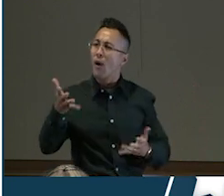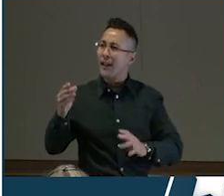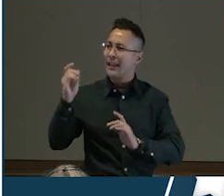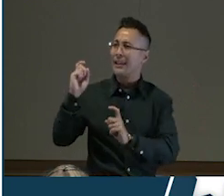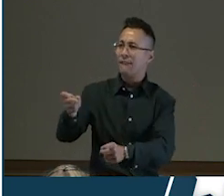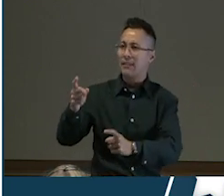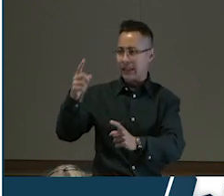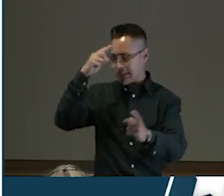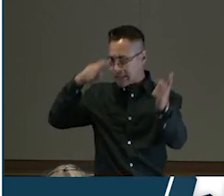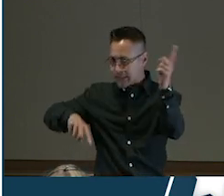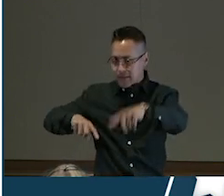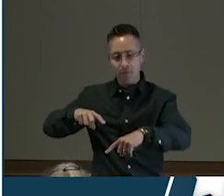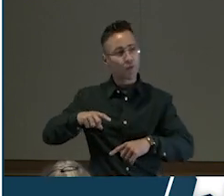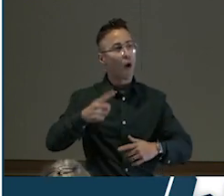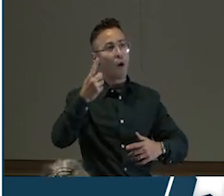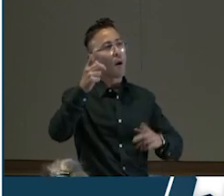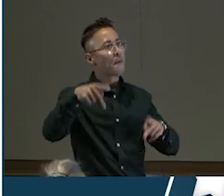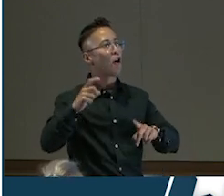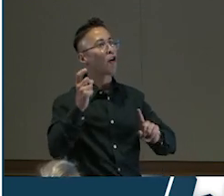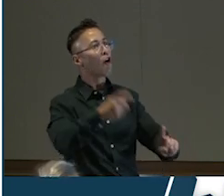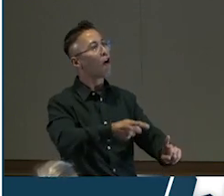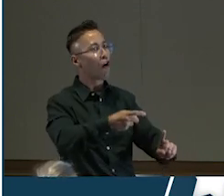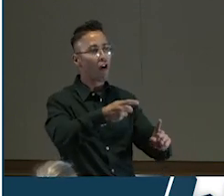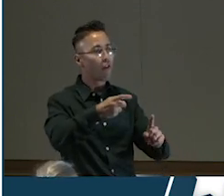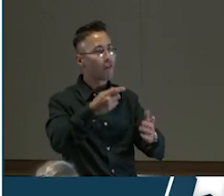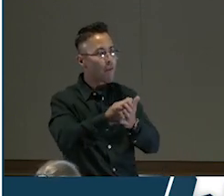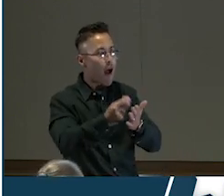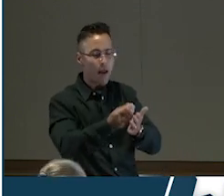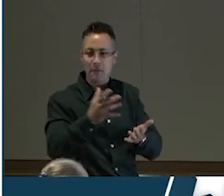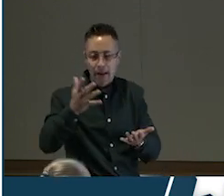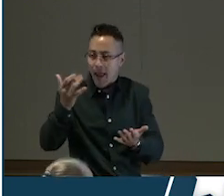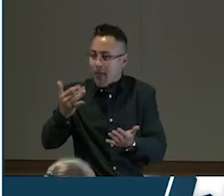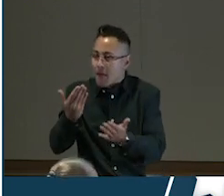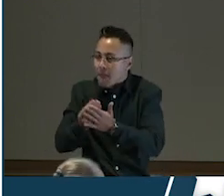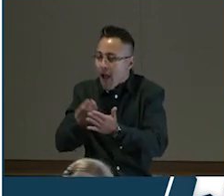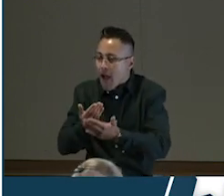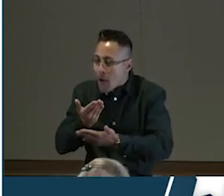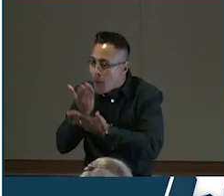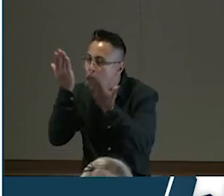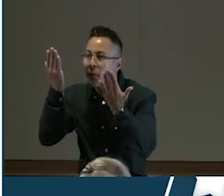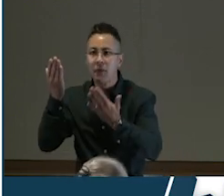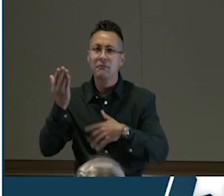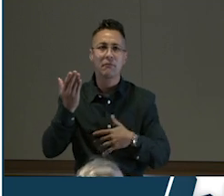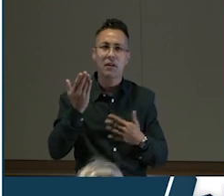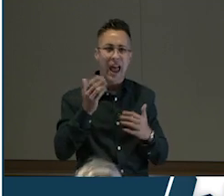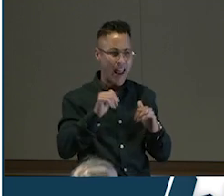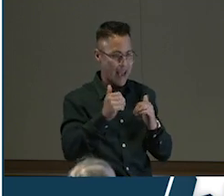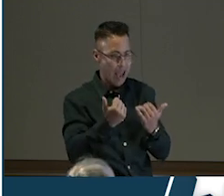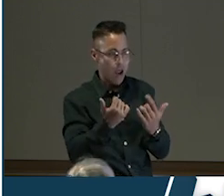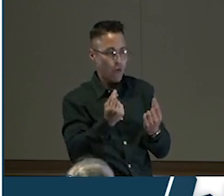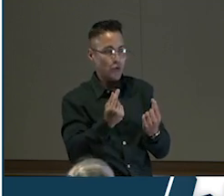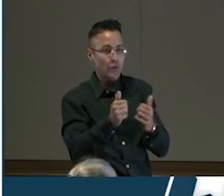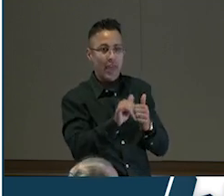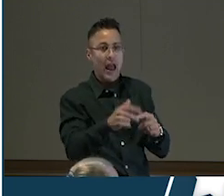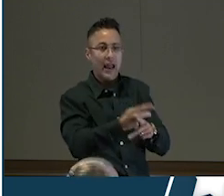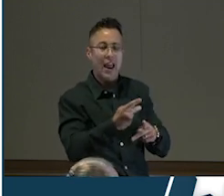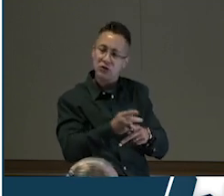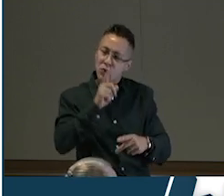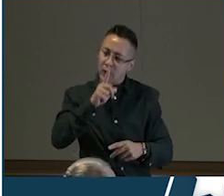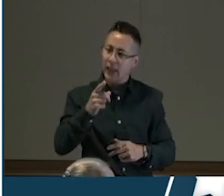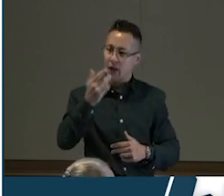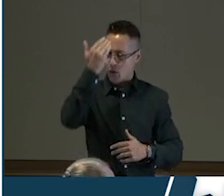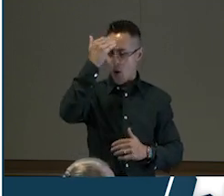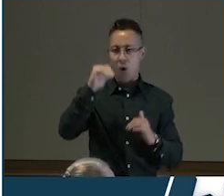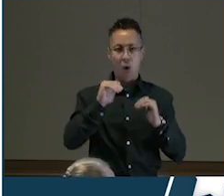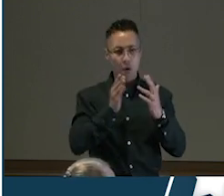Bernie Madoff, that money's gone, and now how's their care doing, right? So really understanding how these things are going to play